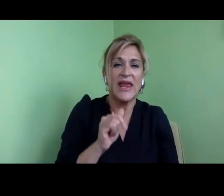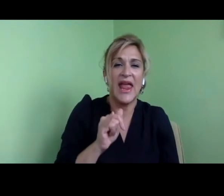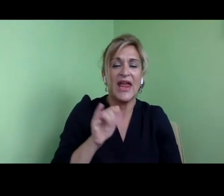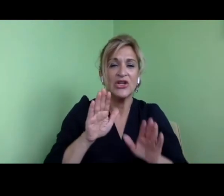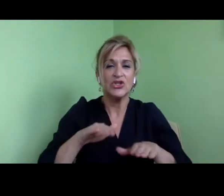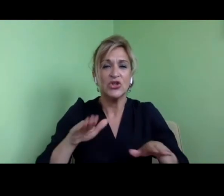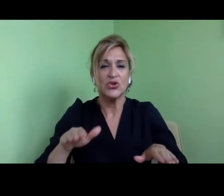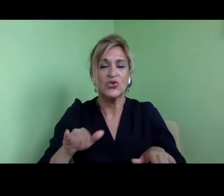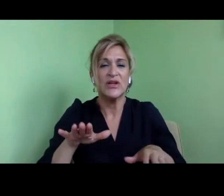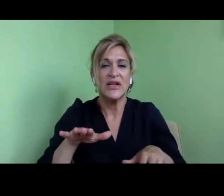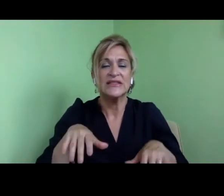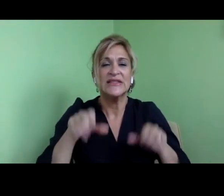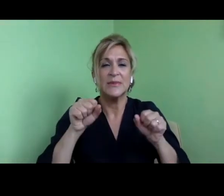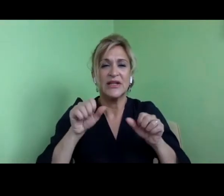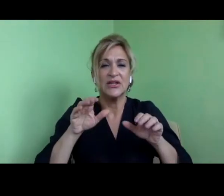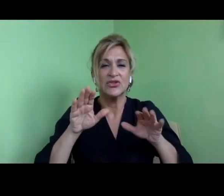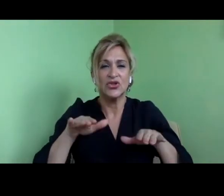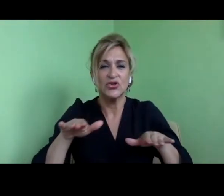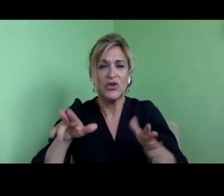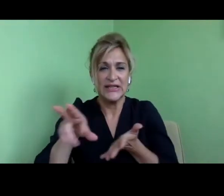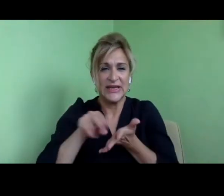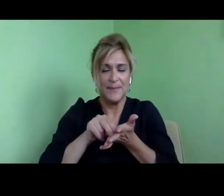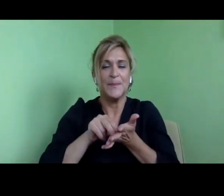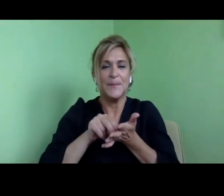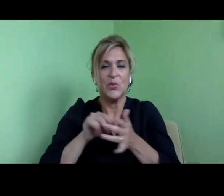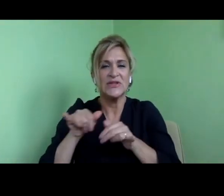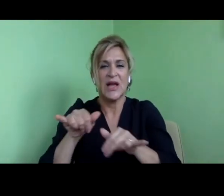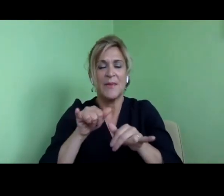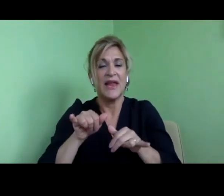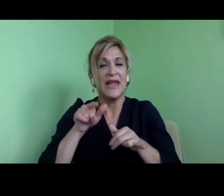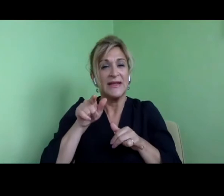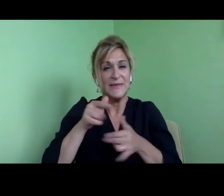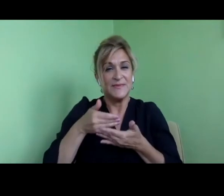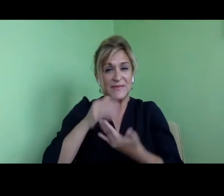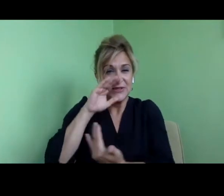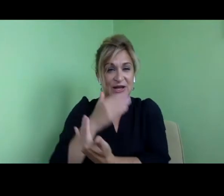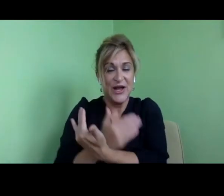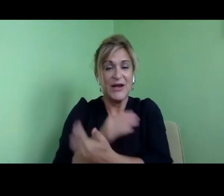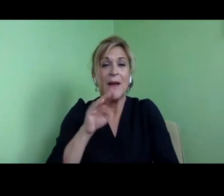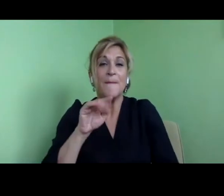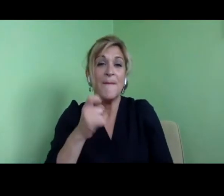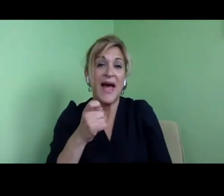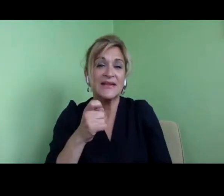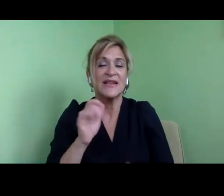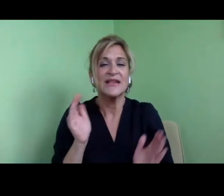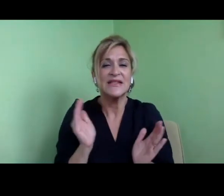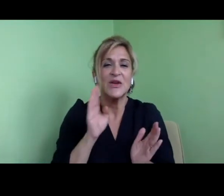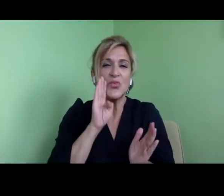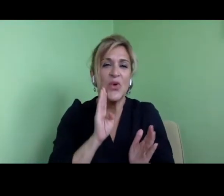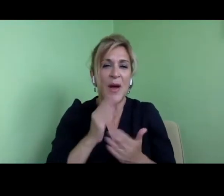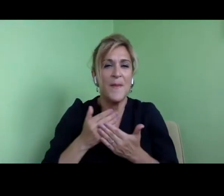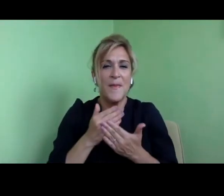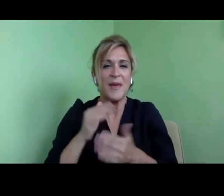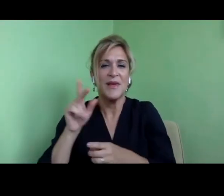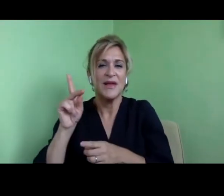common. His son's name was Max, and he was a tiny brown baby Dawn adored. Later, working